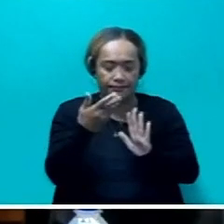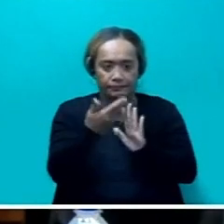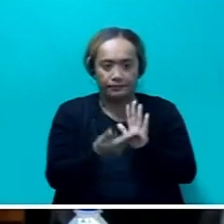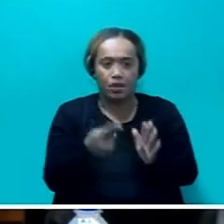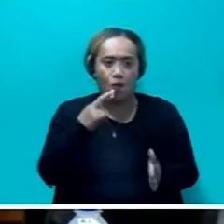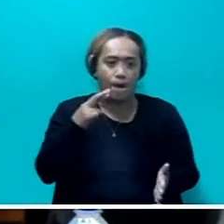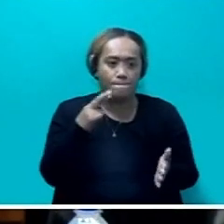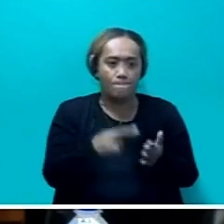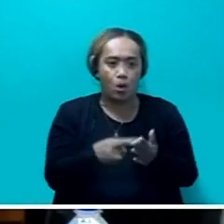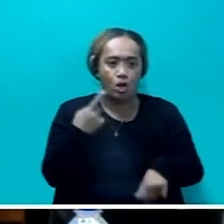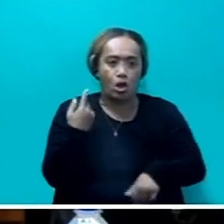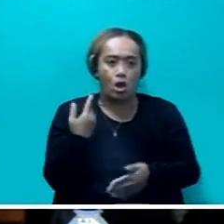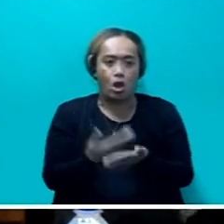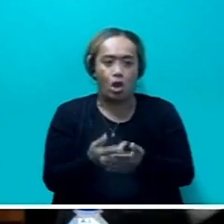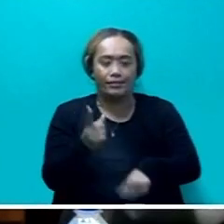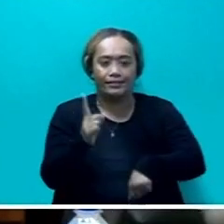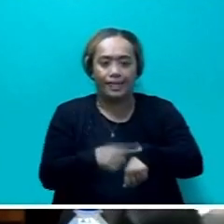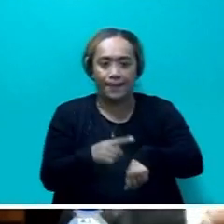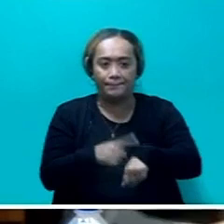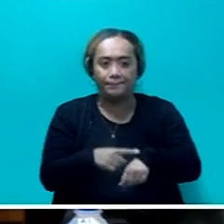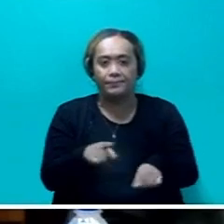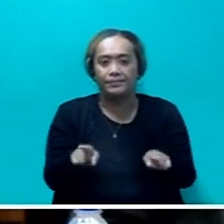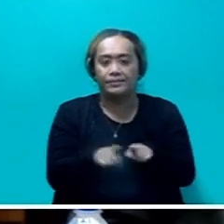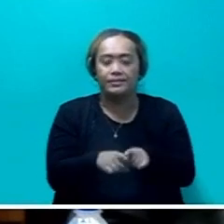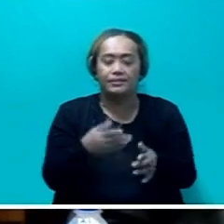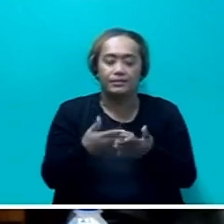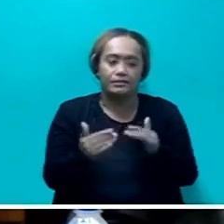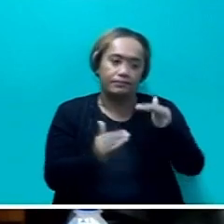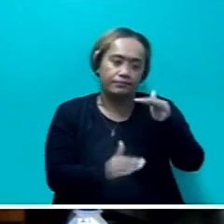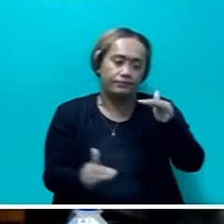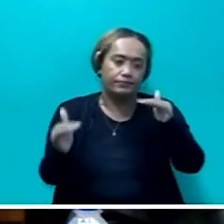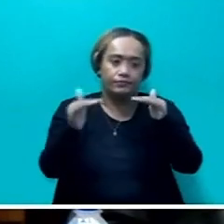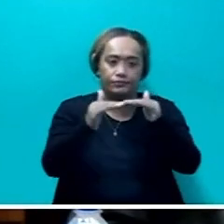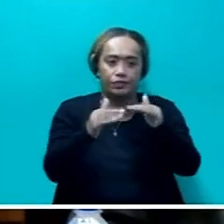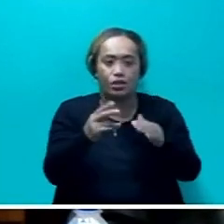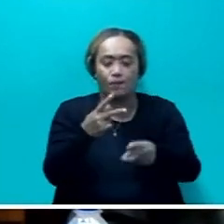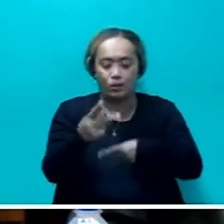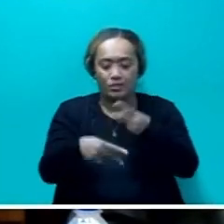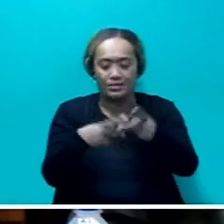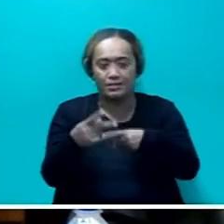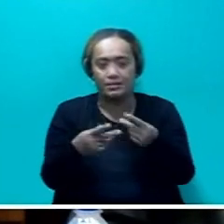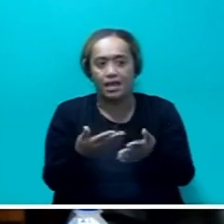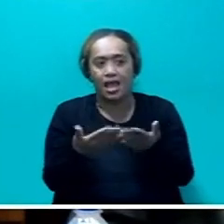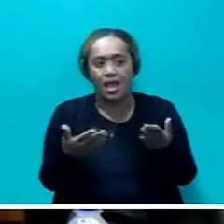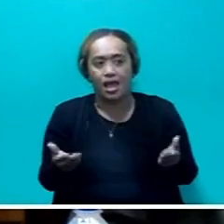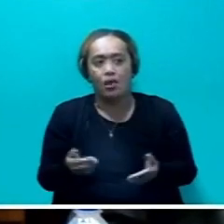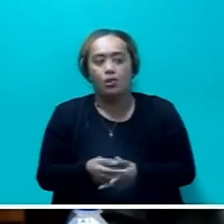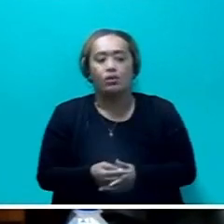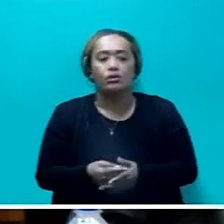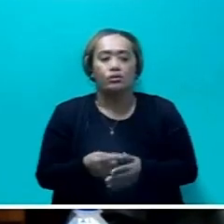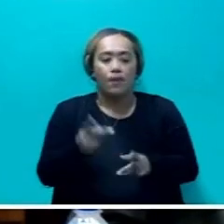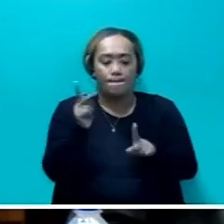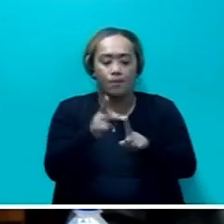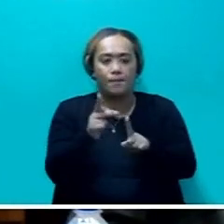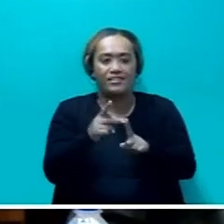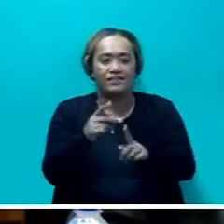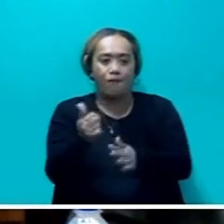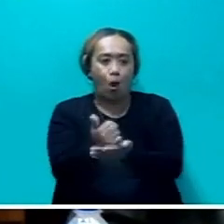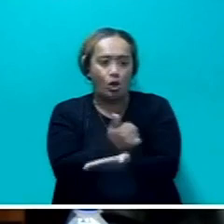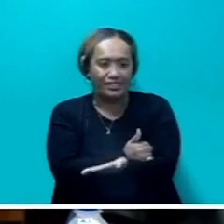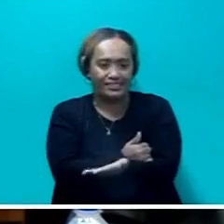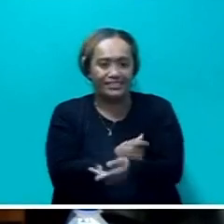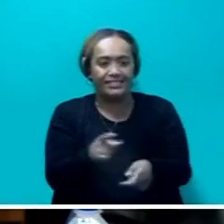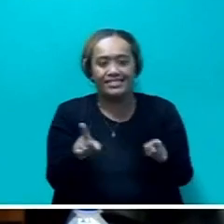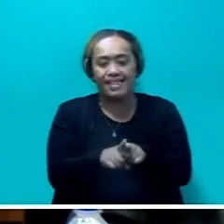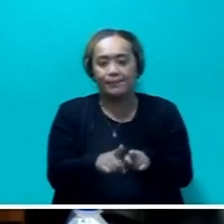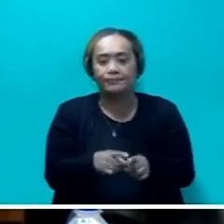timely manner, including developing necessary standard operating procedures for ease of operations and for audit purposes. The National